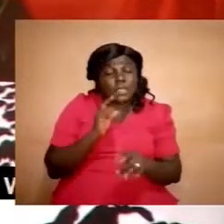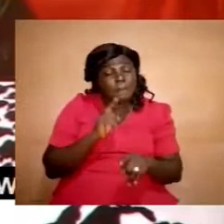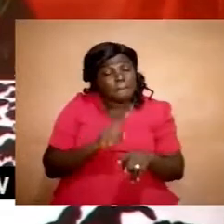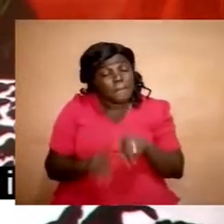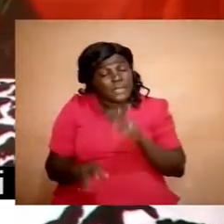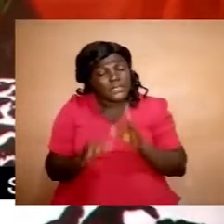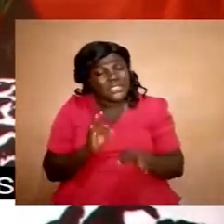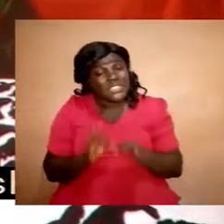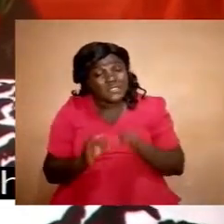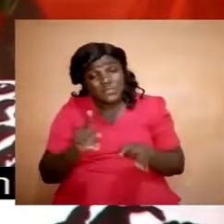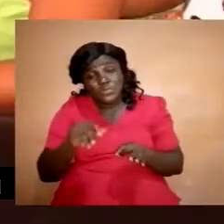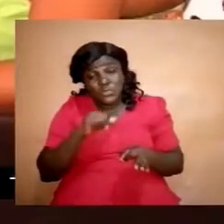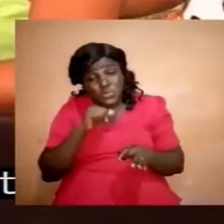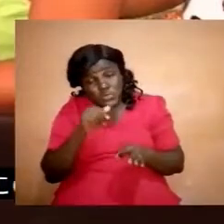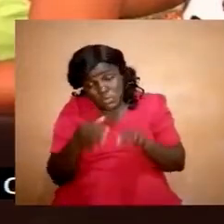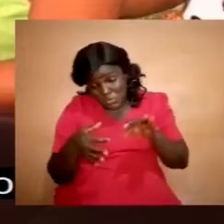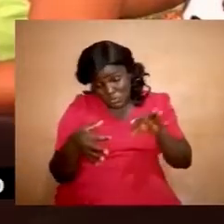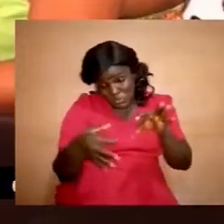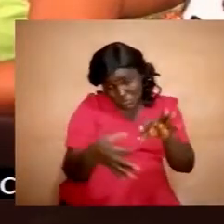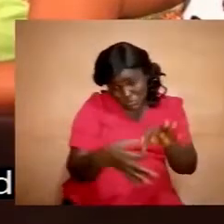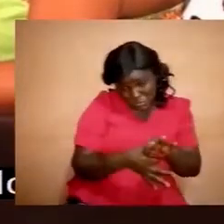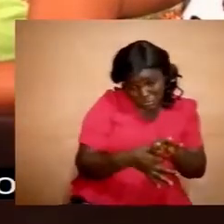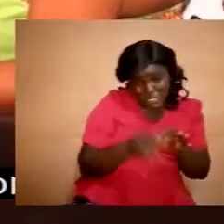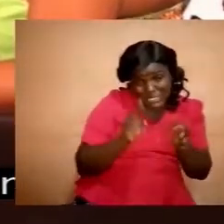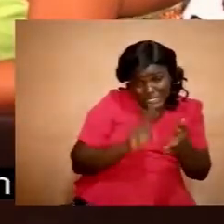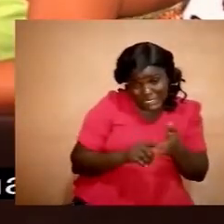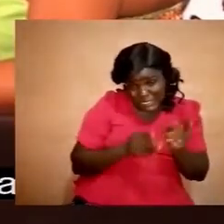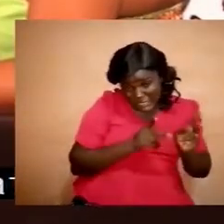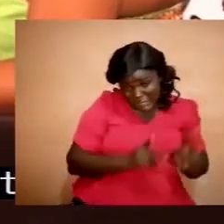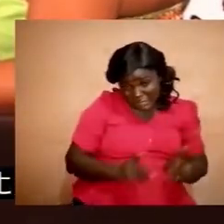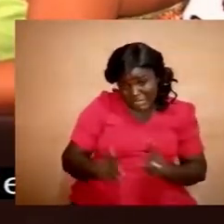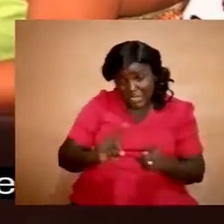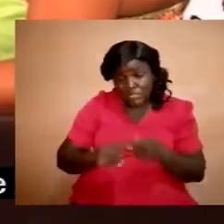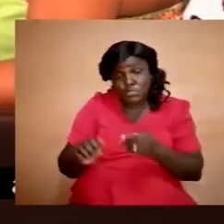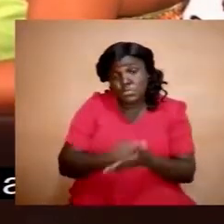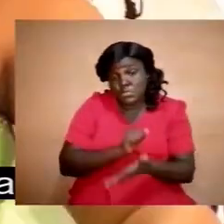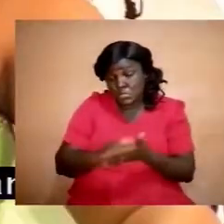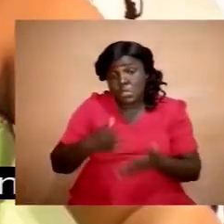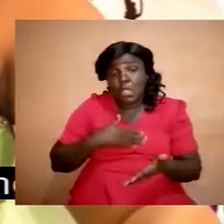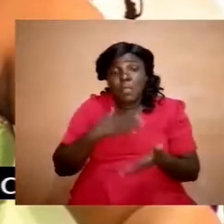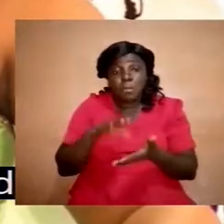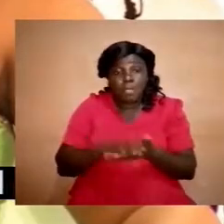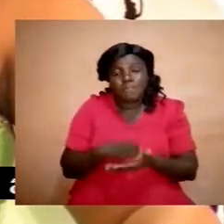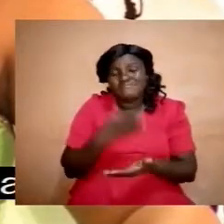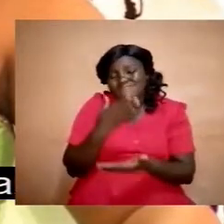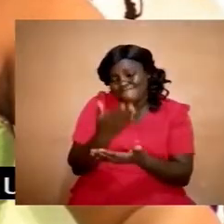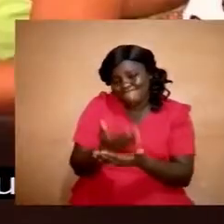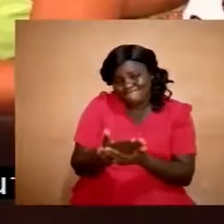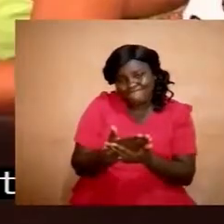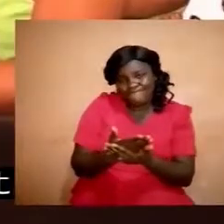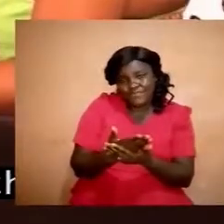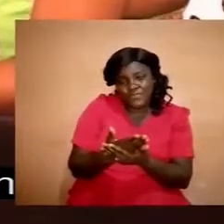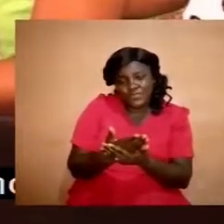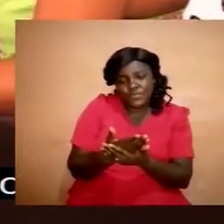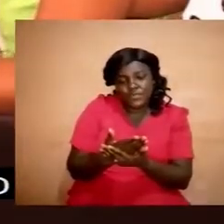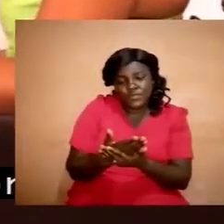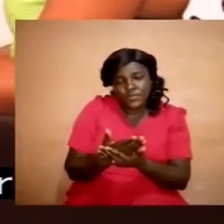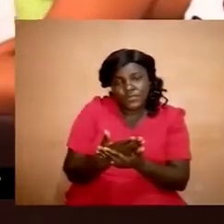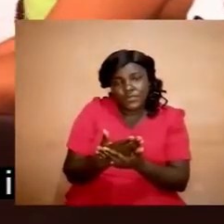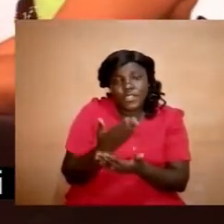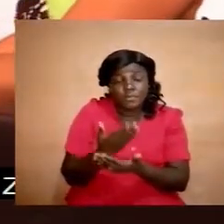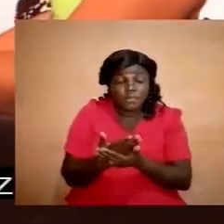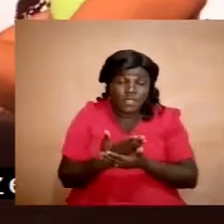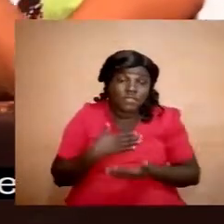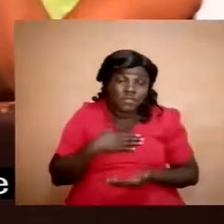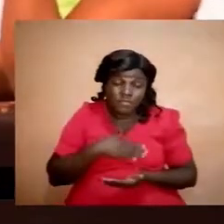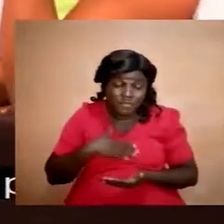But if in any case you are not part of this diabolic plan to spoil my marriage, then Tracy, Mrs.